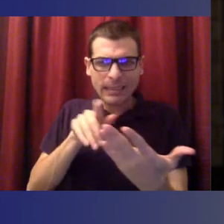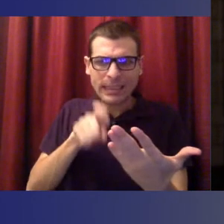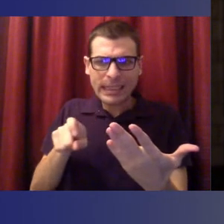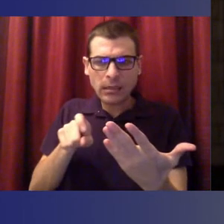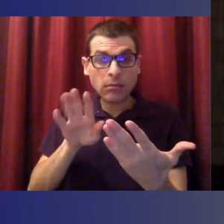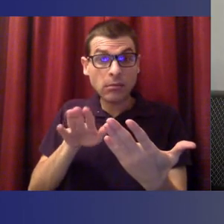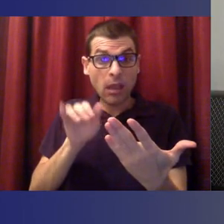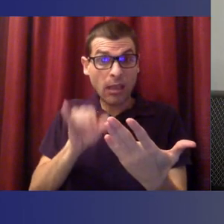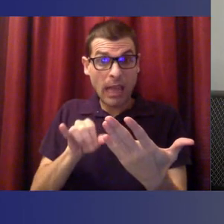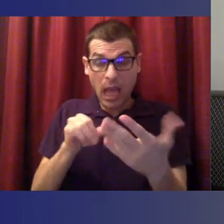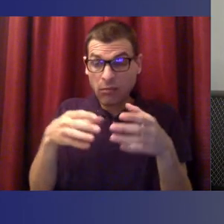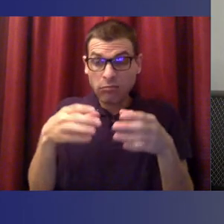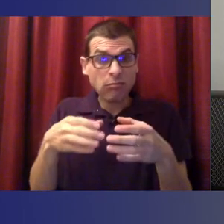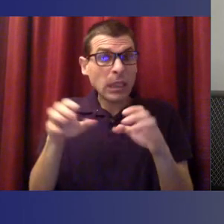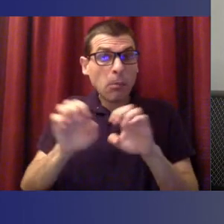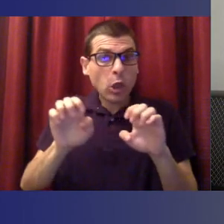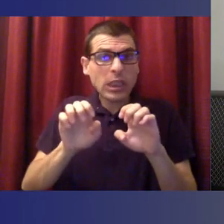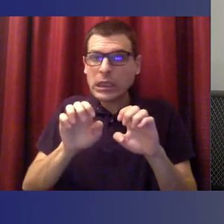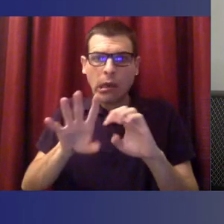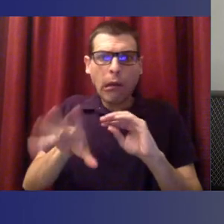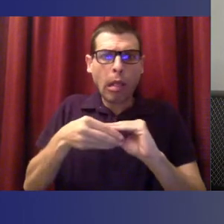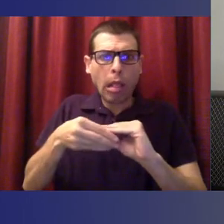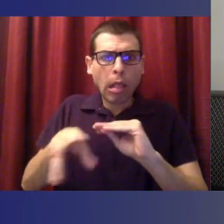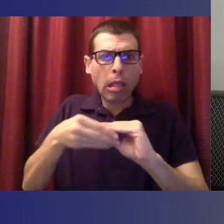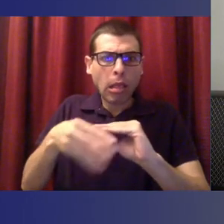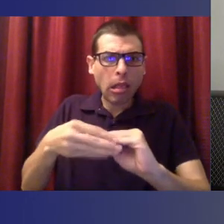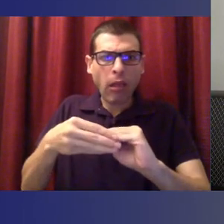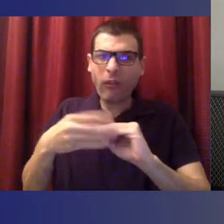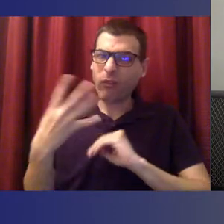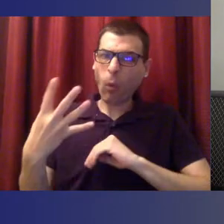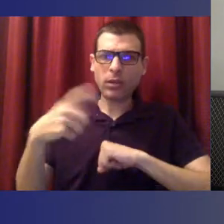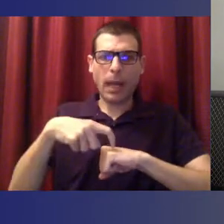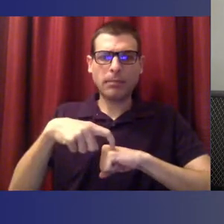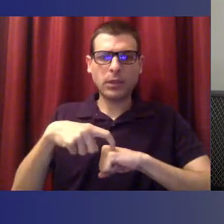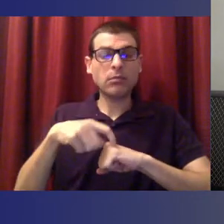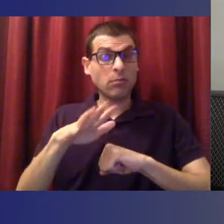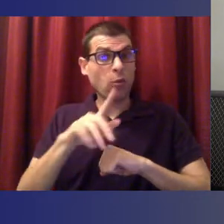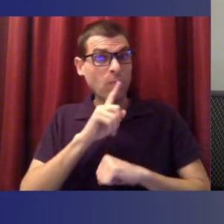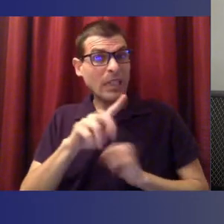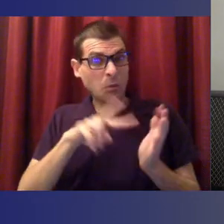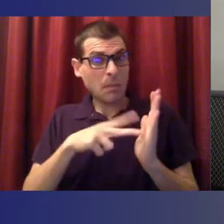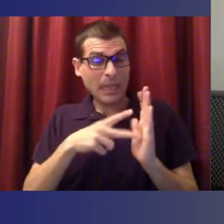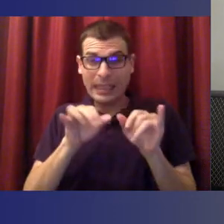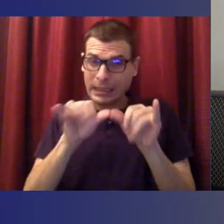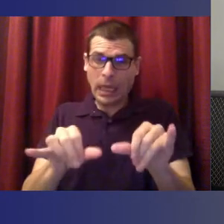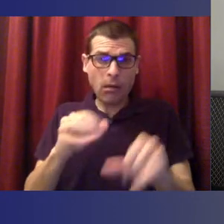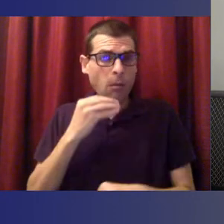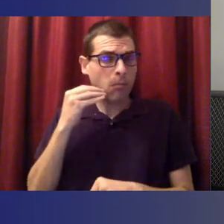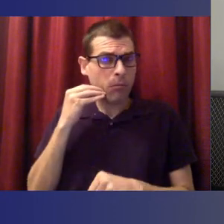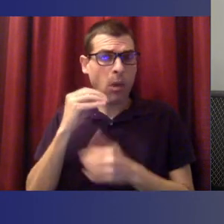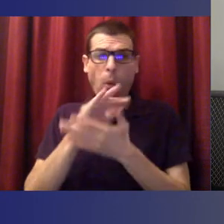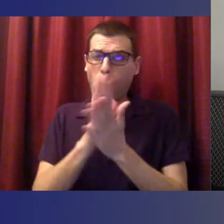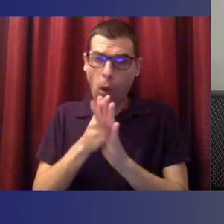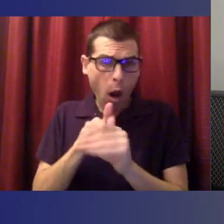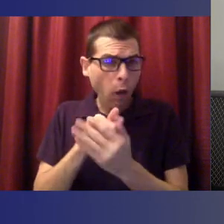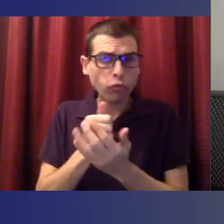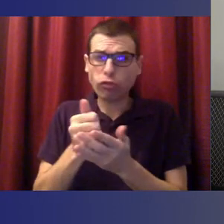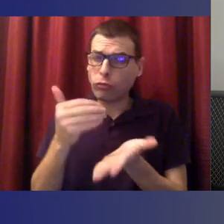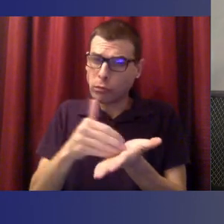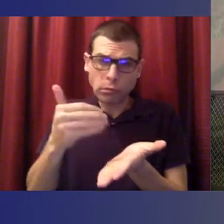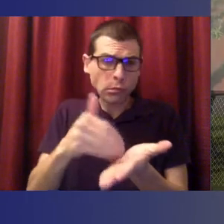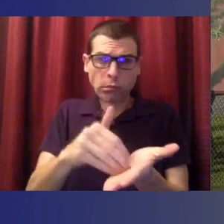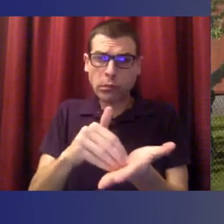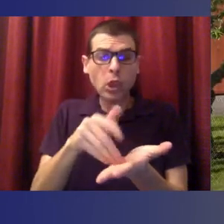4 times. We mean it when we say it. Stay home if you are sick, wash your hands regularly, and assume this virus is